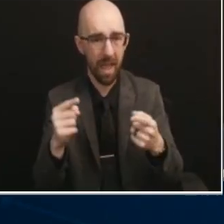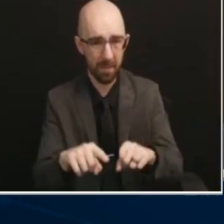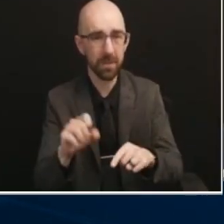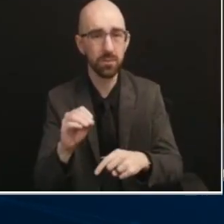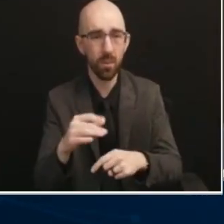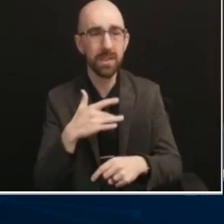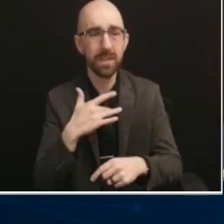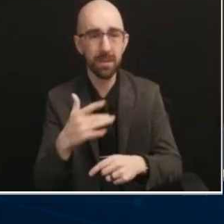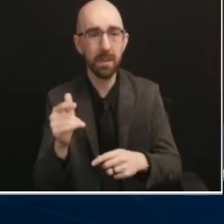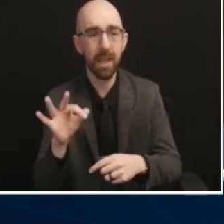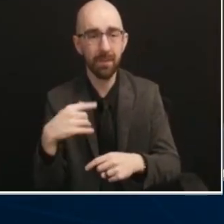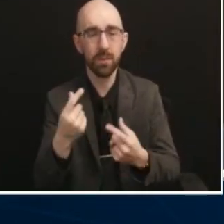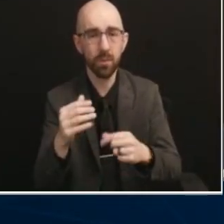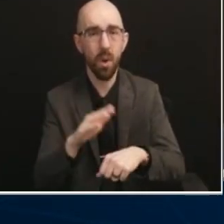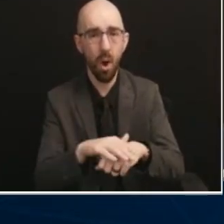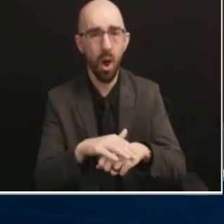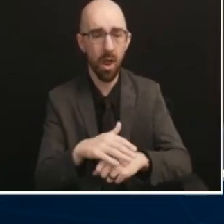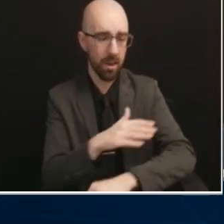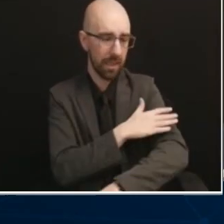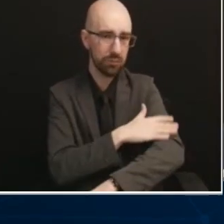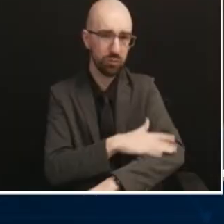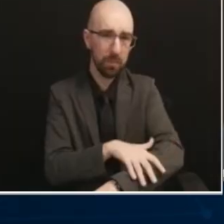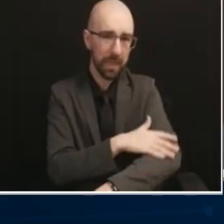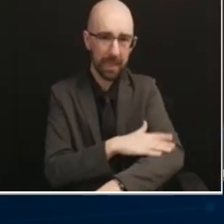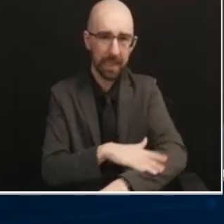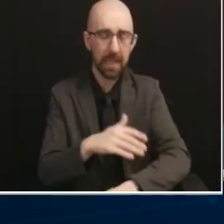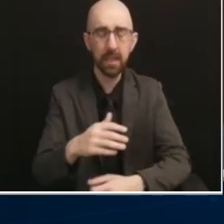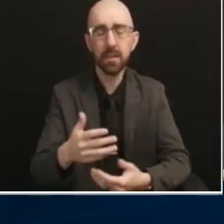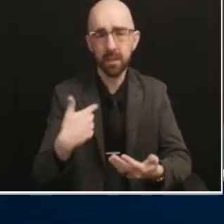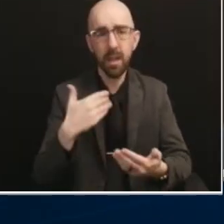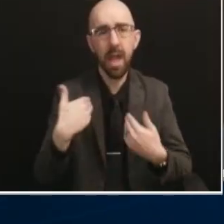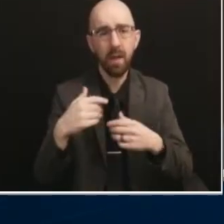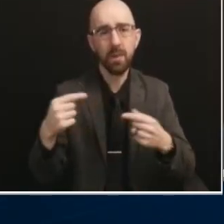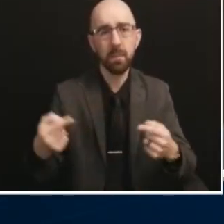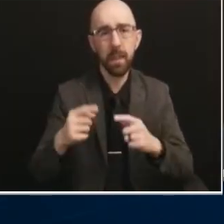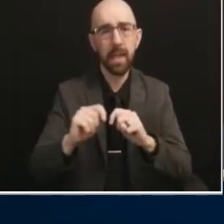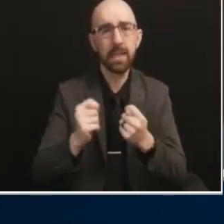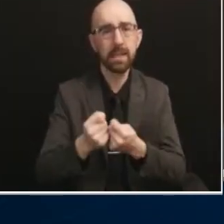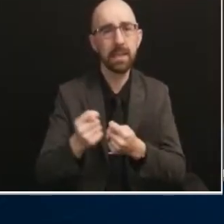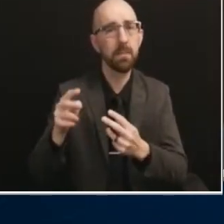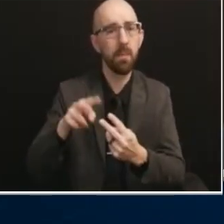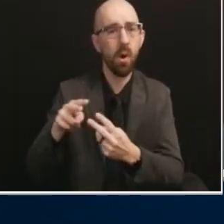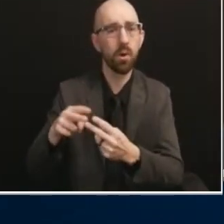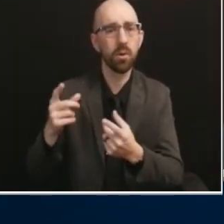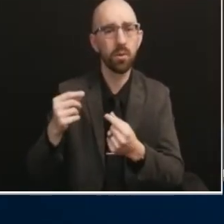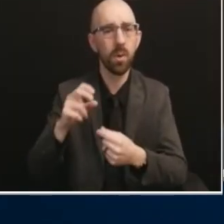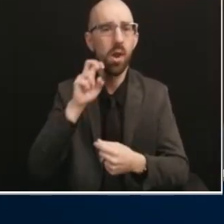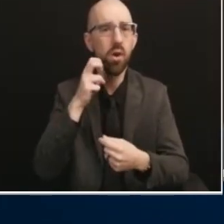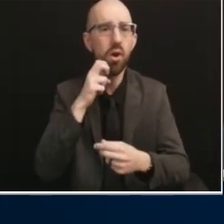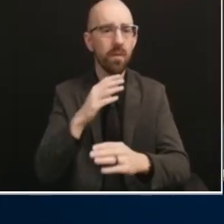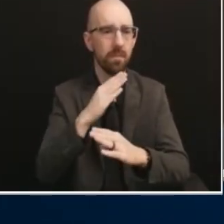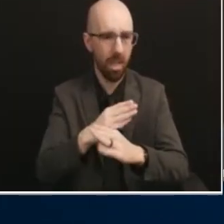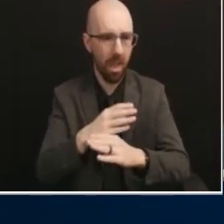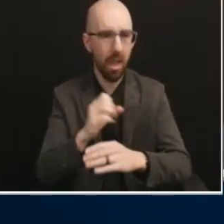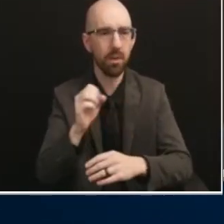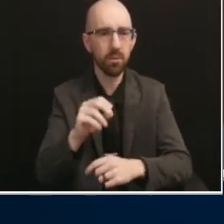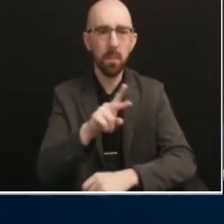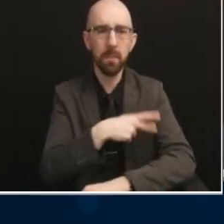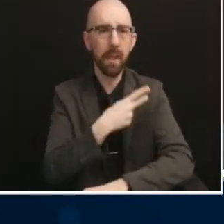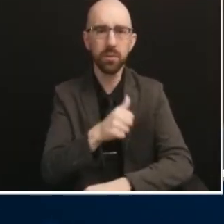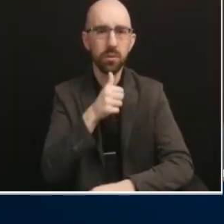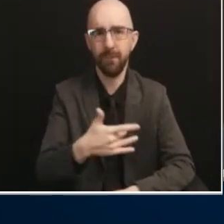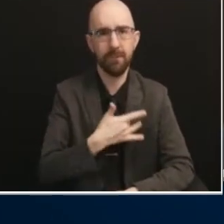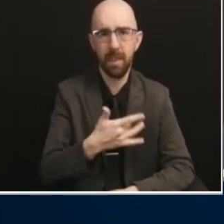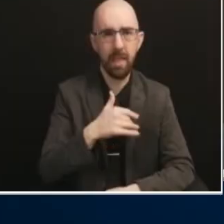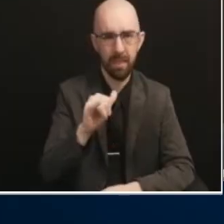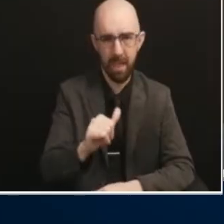doing it on an extremity, then we'll have our pain team that we partner with do nerve blocks so that patients don't feel it. Because we